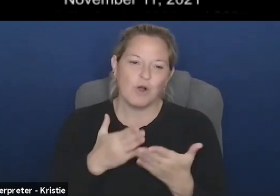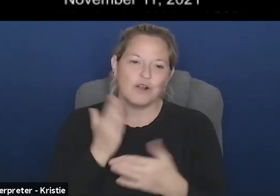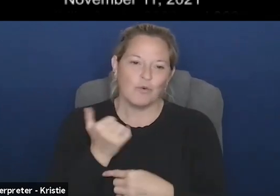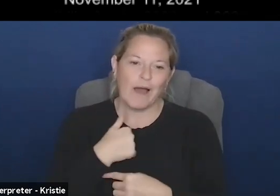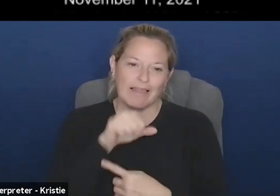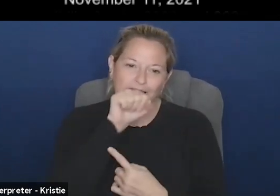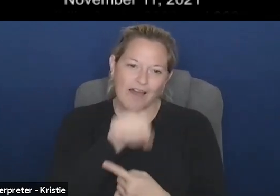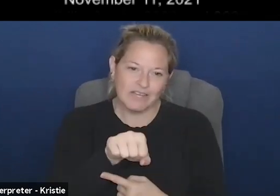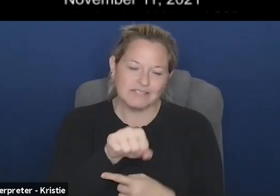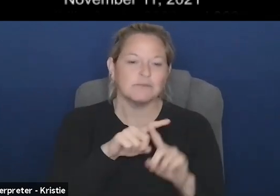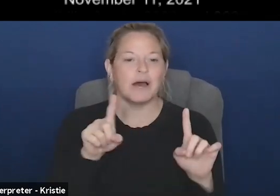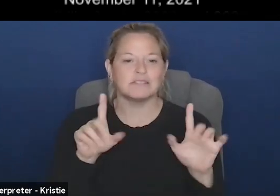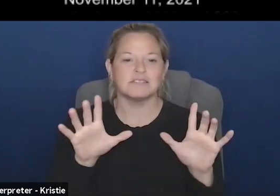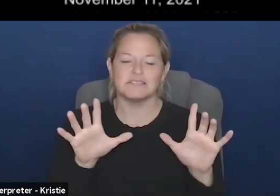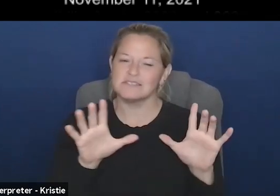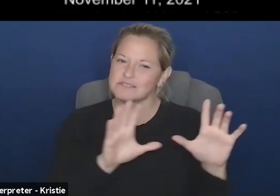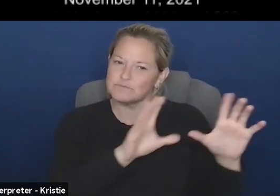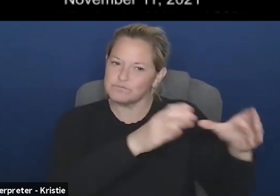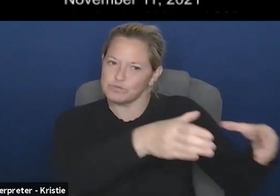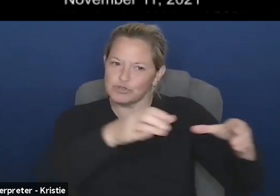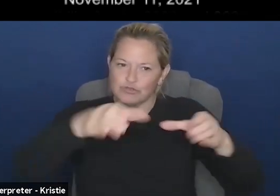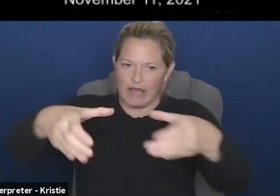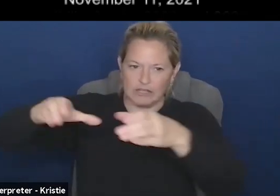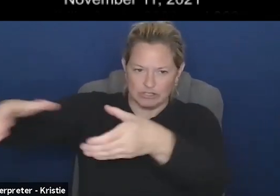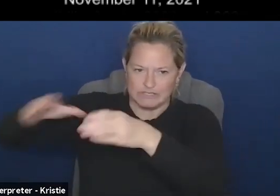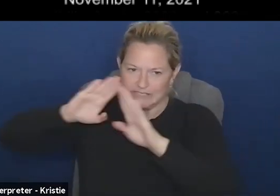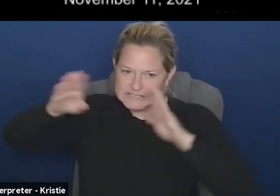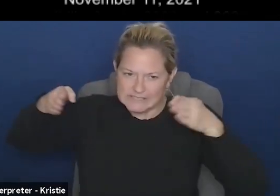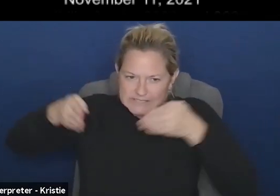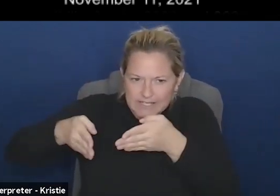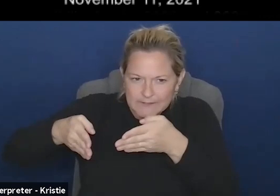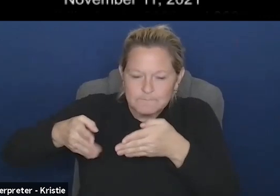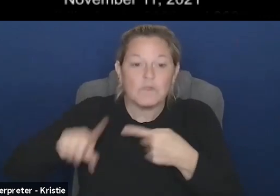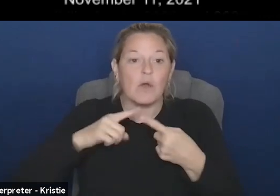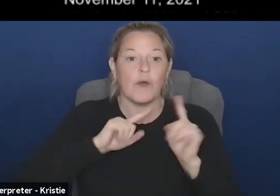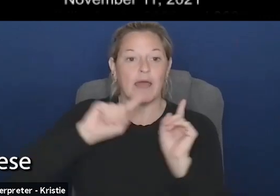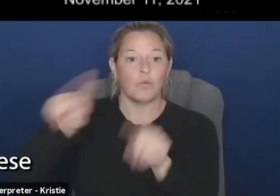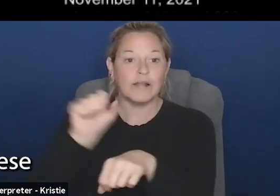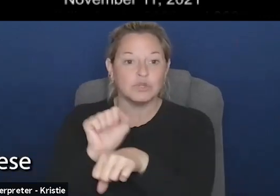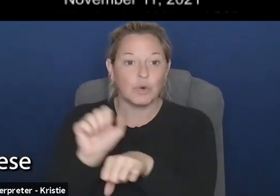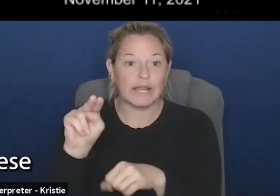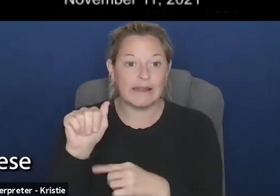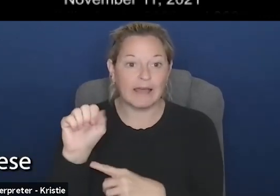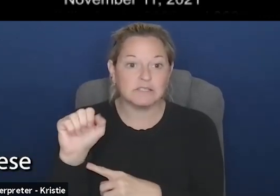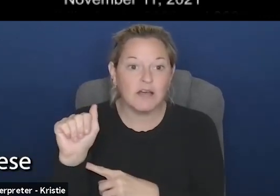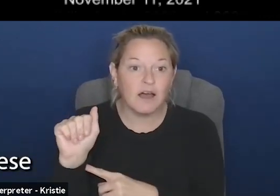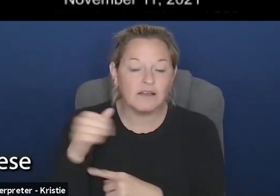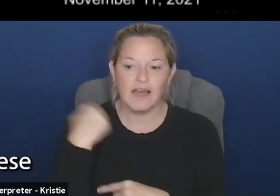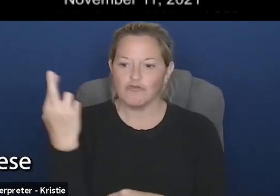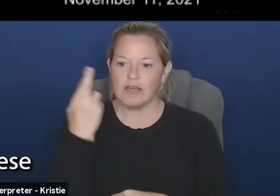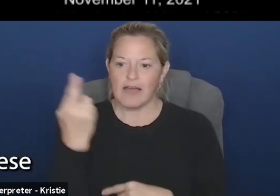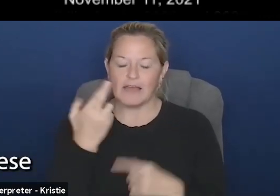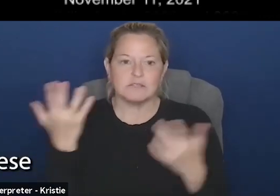enormous bureaucracy. And when I went to work for NASA, I realized that that I didn't know anything